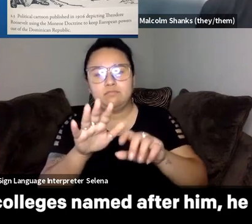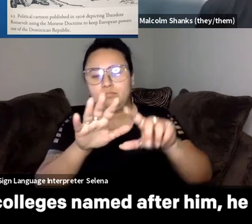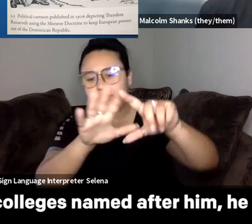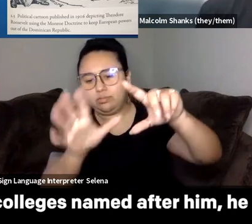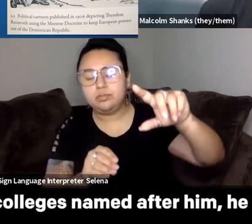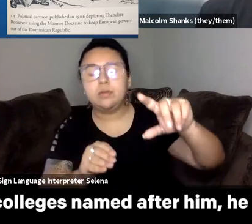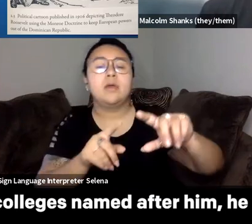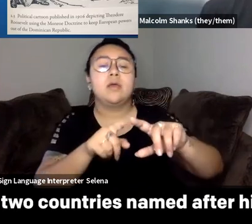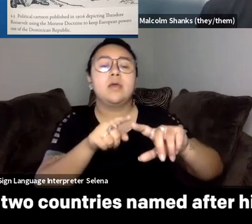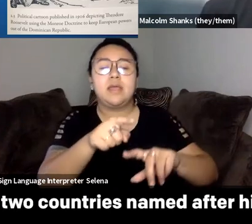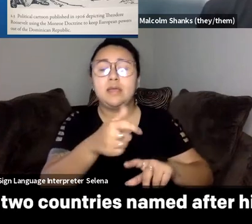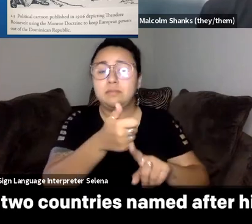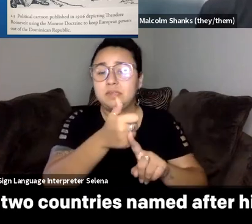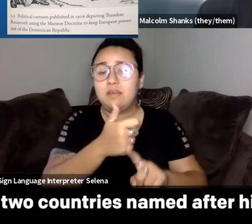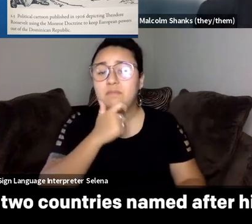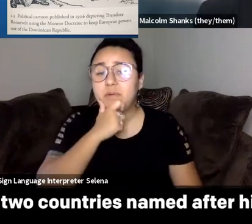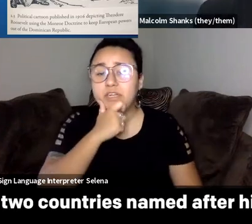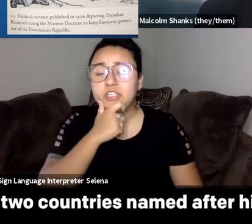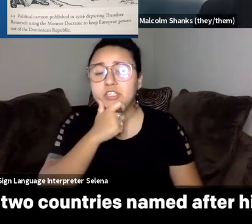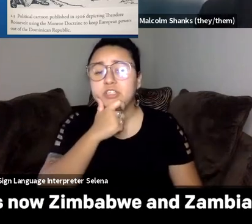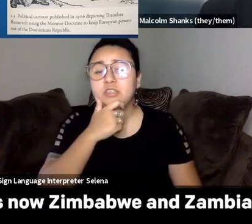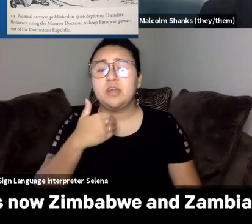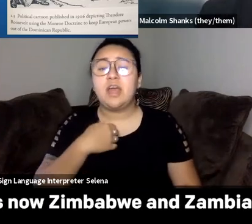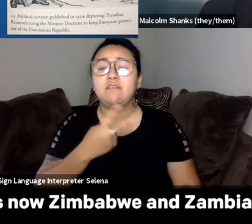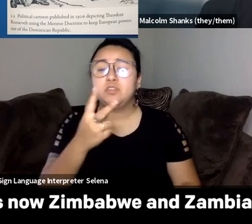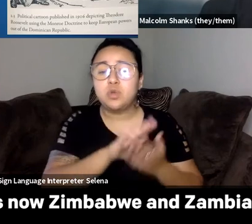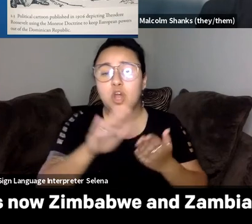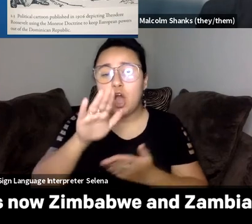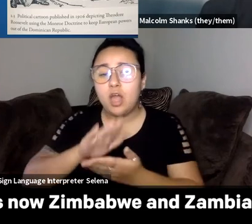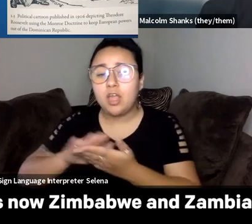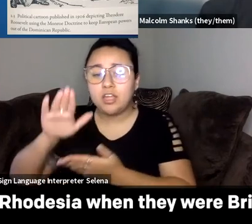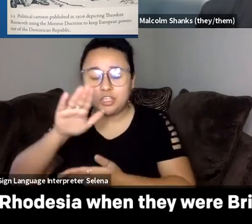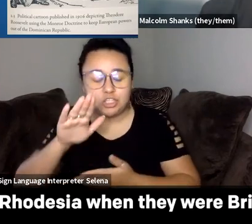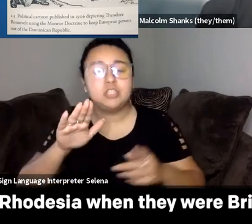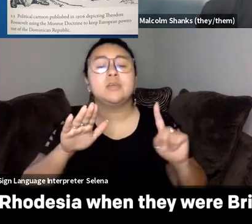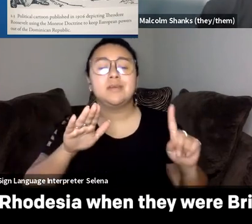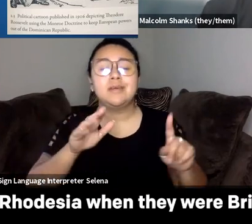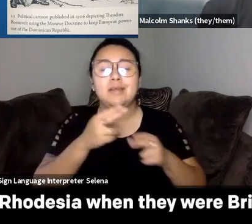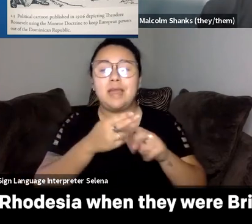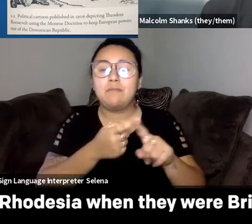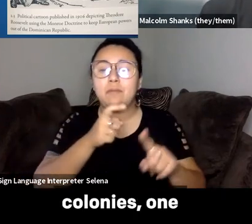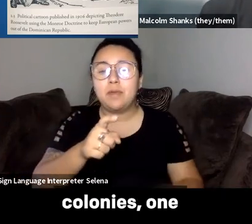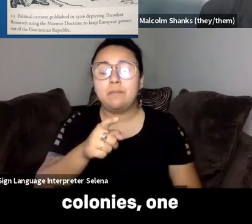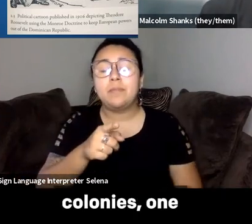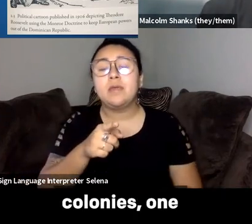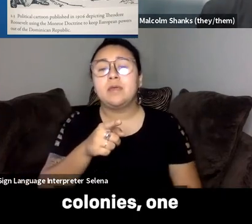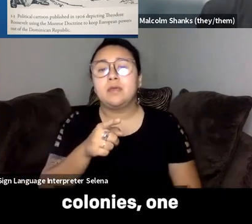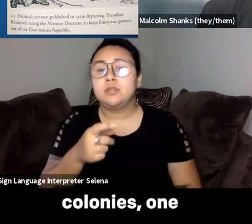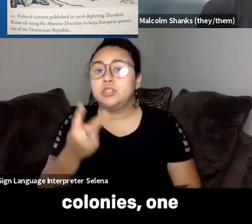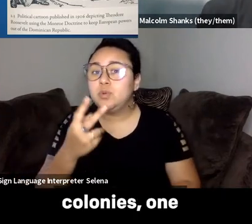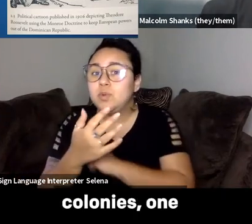colleges named after him. He had 2 countries named after him. What's now Zimbabwe and Zambia were both Rhodesia when they were British